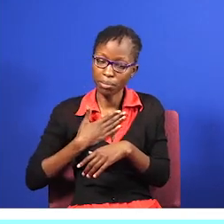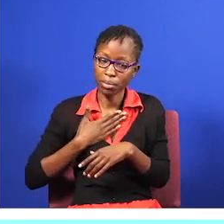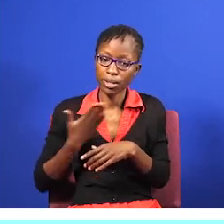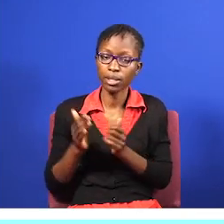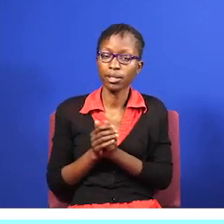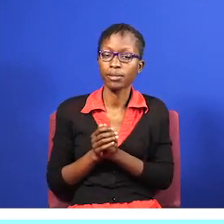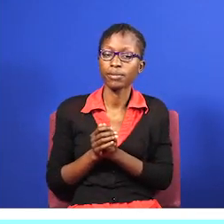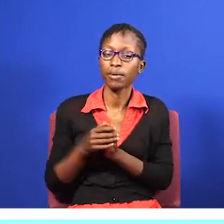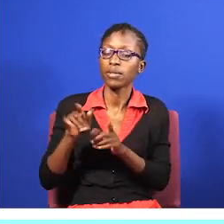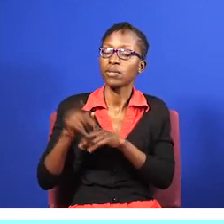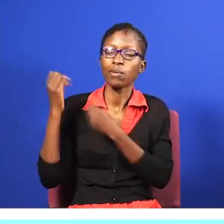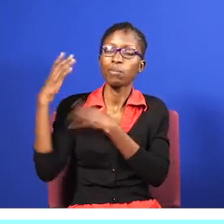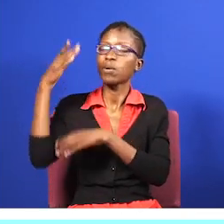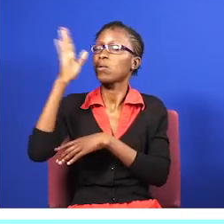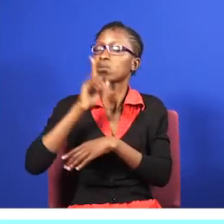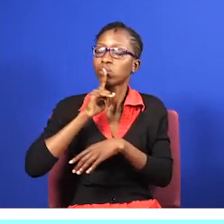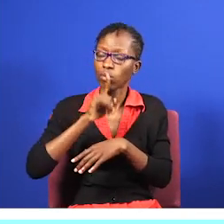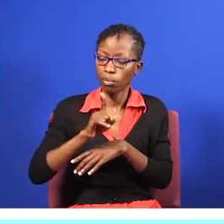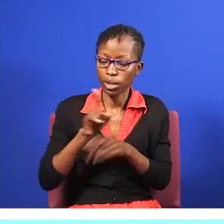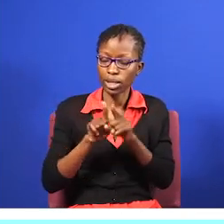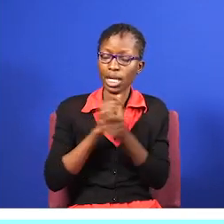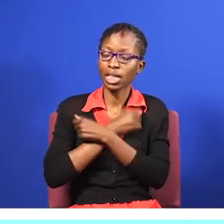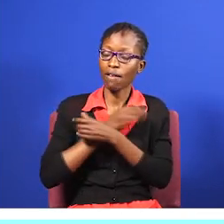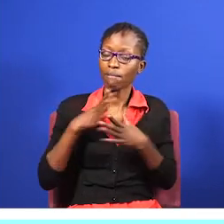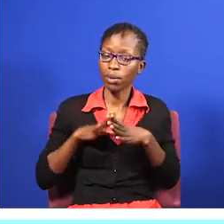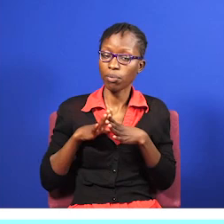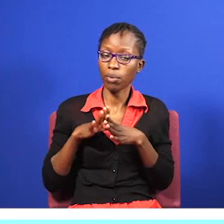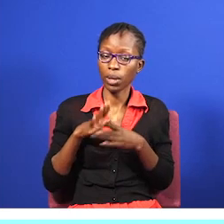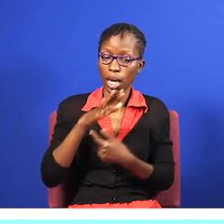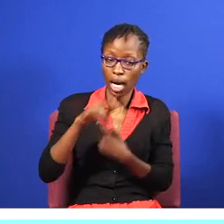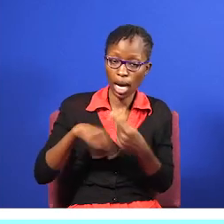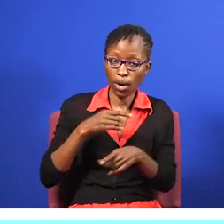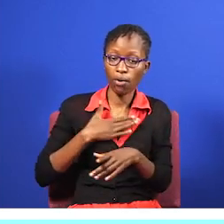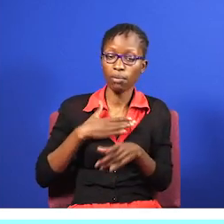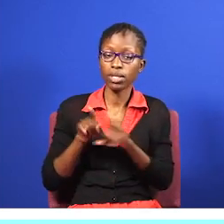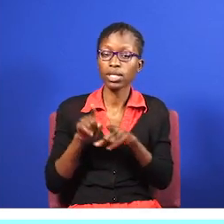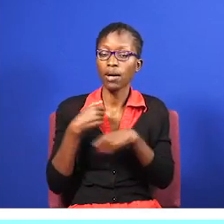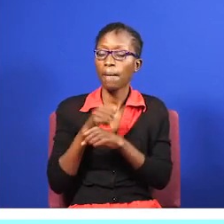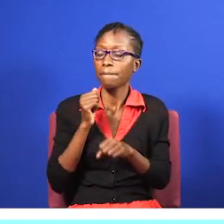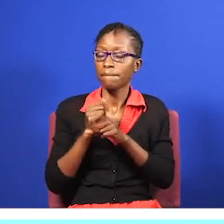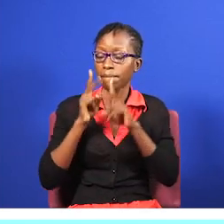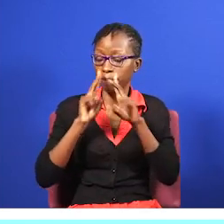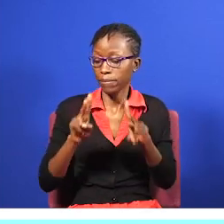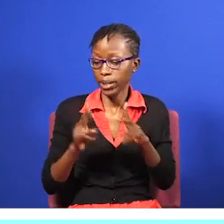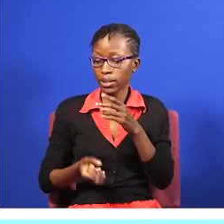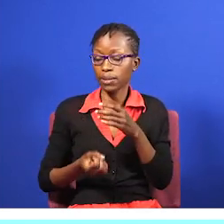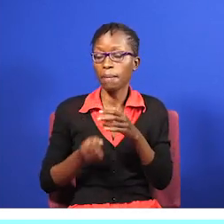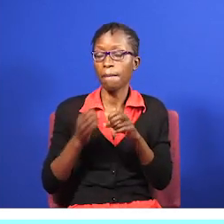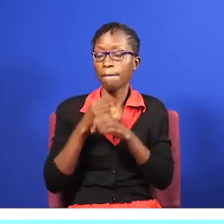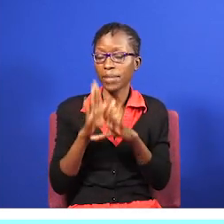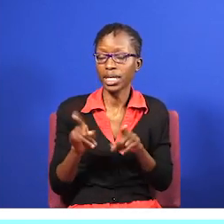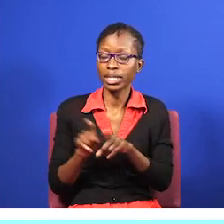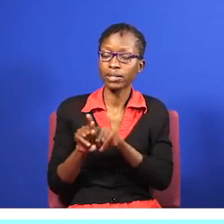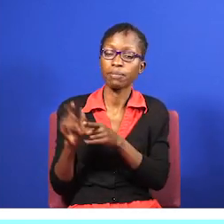God's commands, and then to love the people around me, and then become a peacemaker